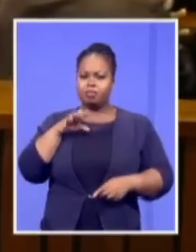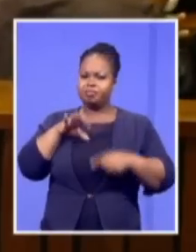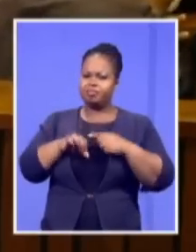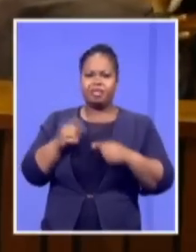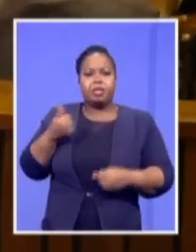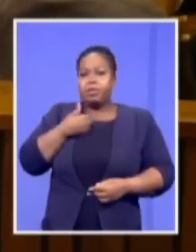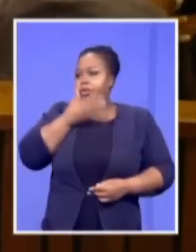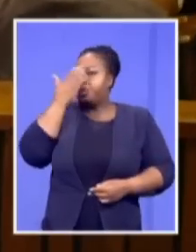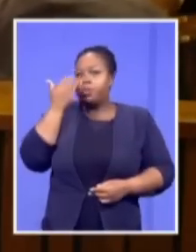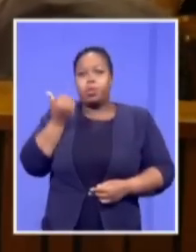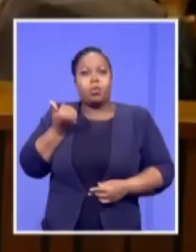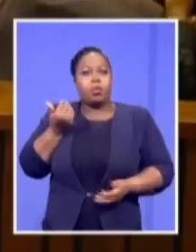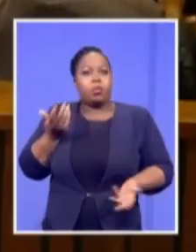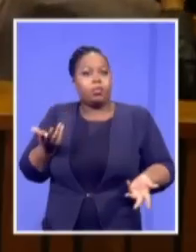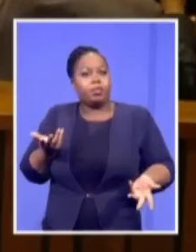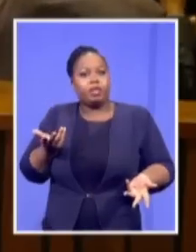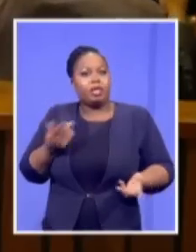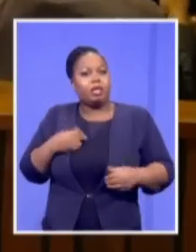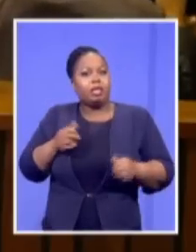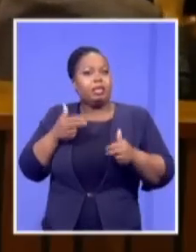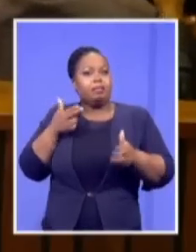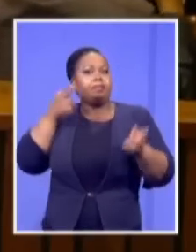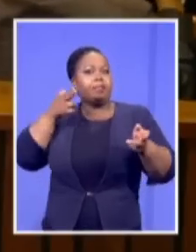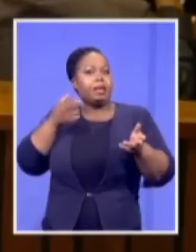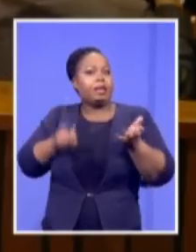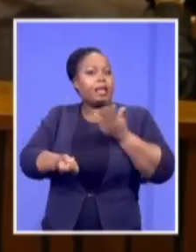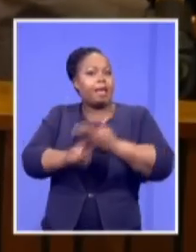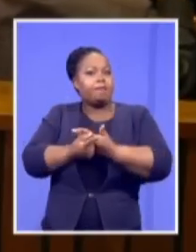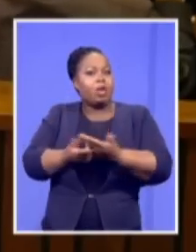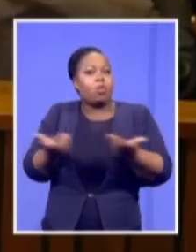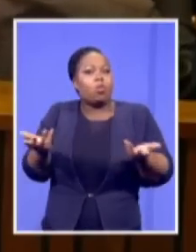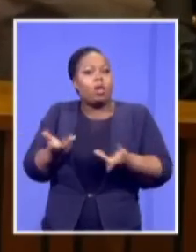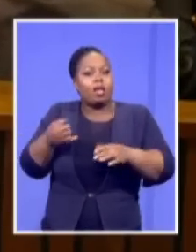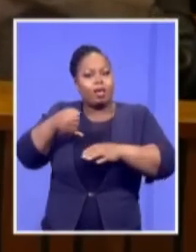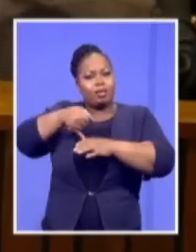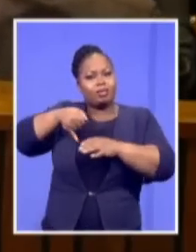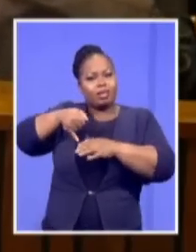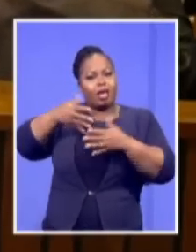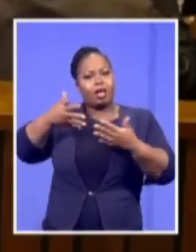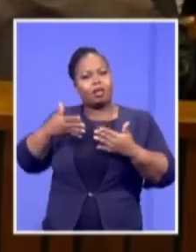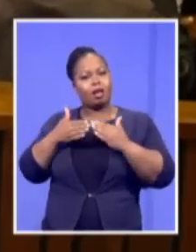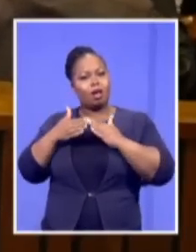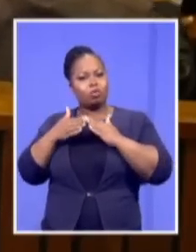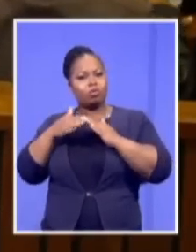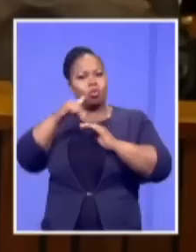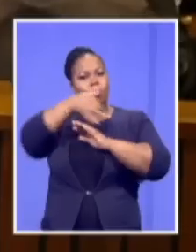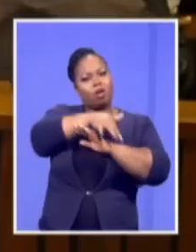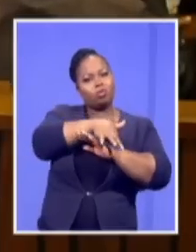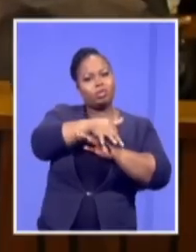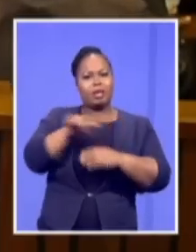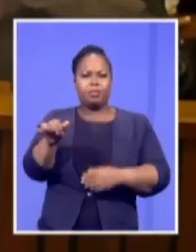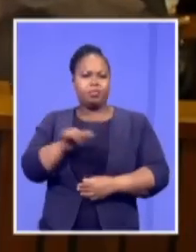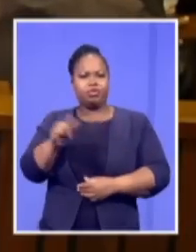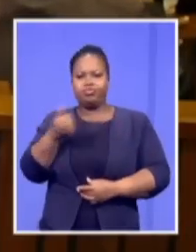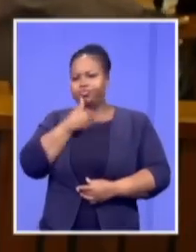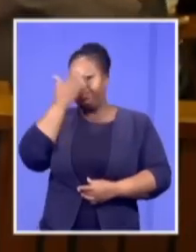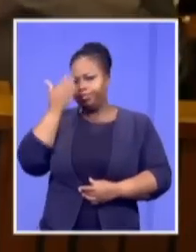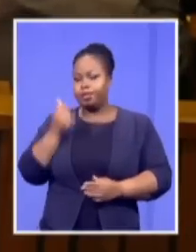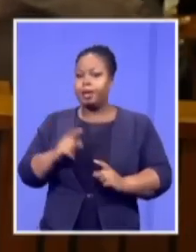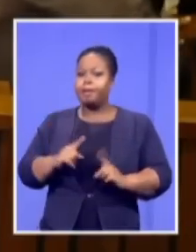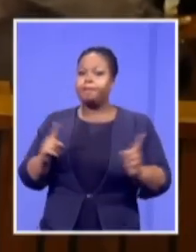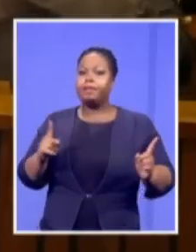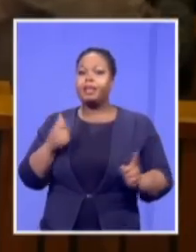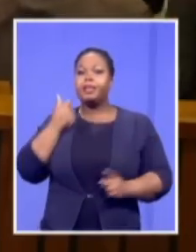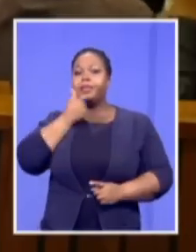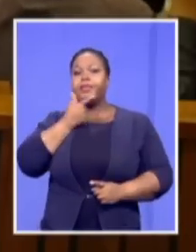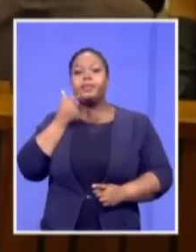know whether whatever incident had taken place, they had taken place inside or outside. But what they had seen near the dining